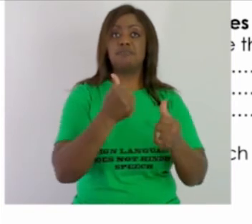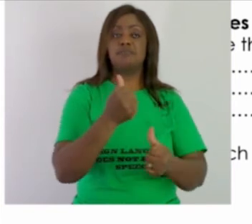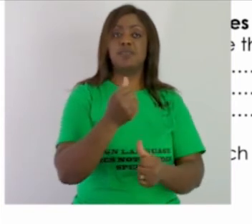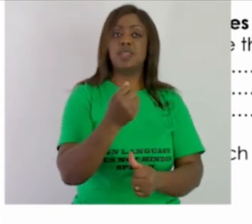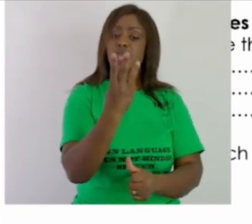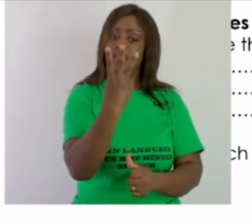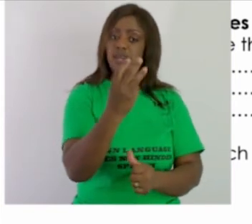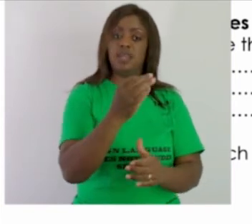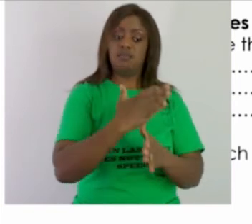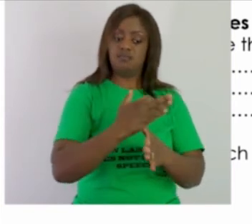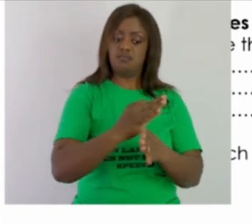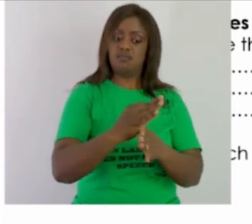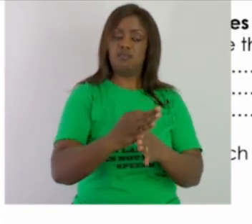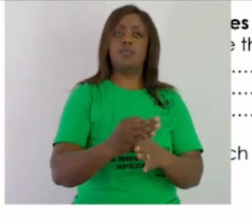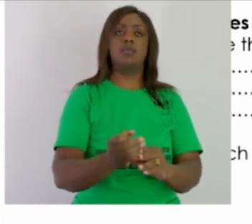Question 2,